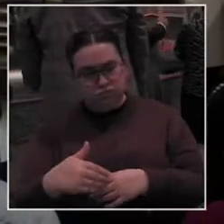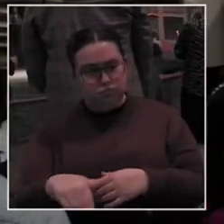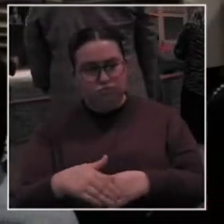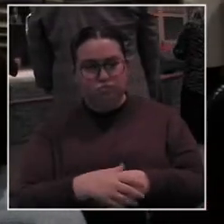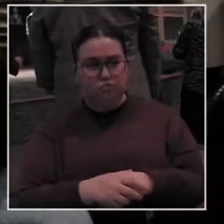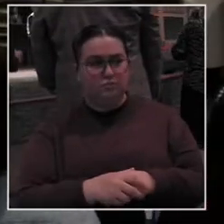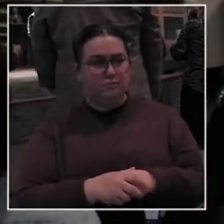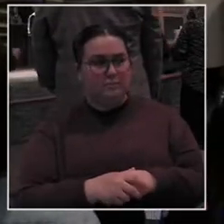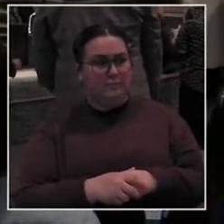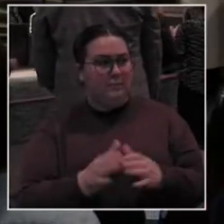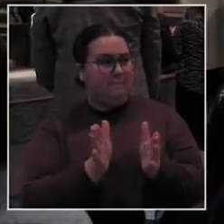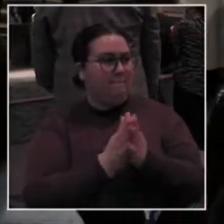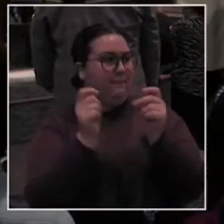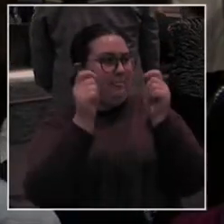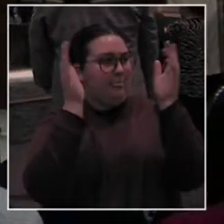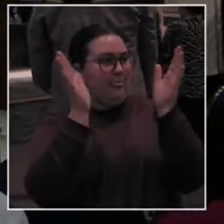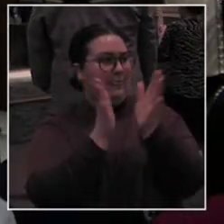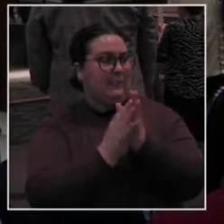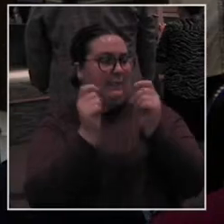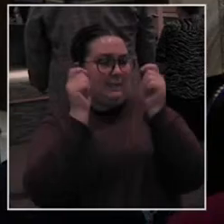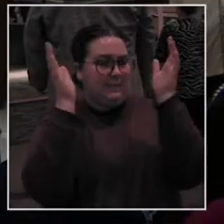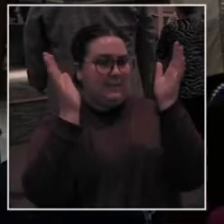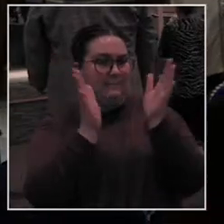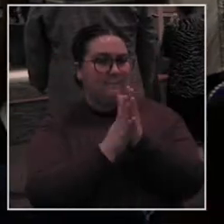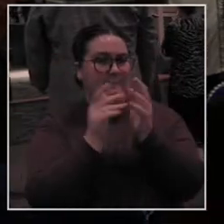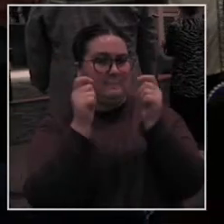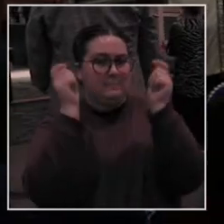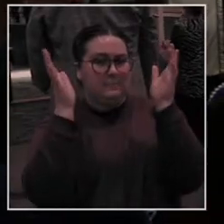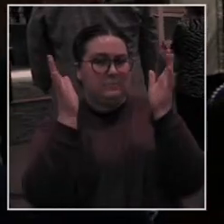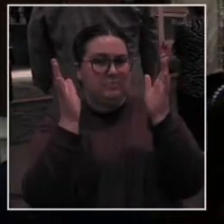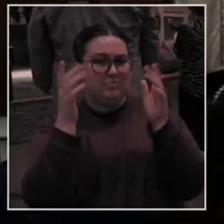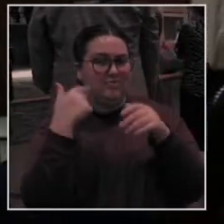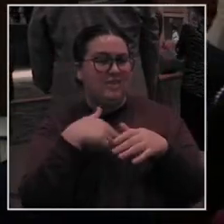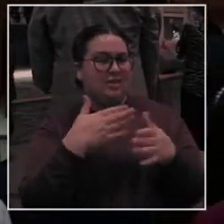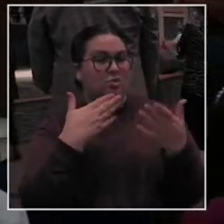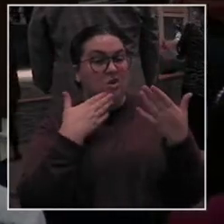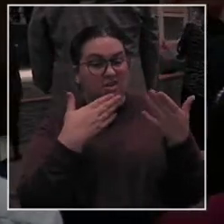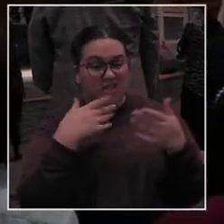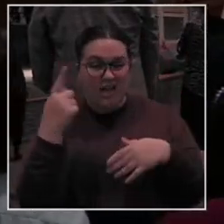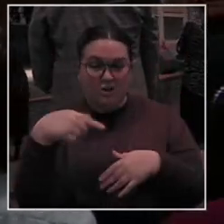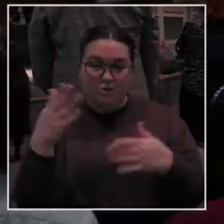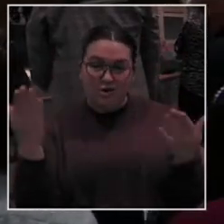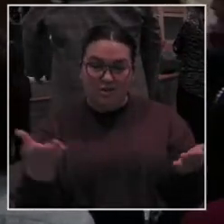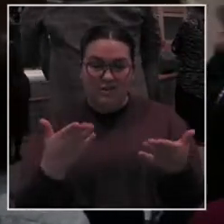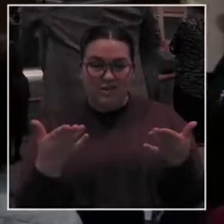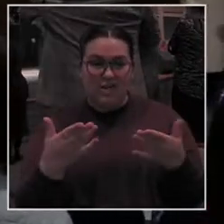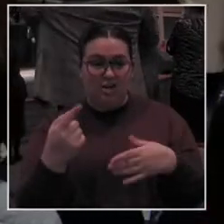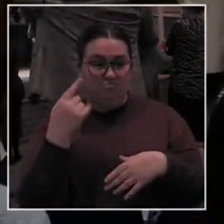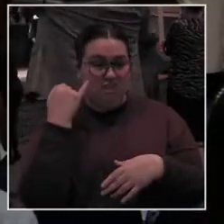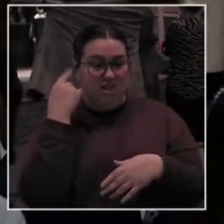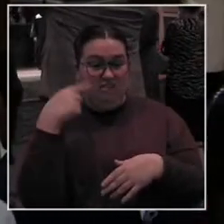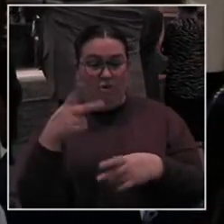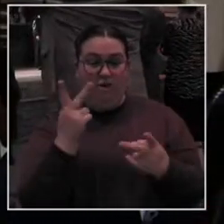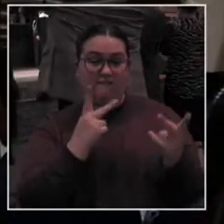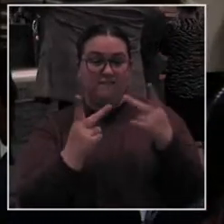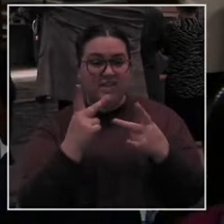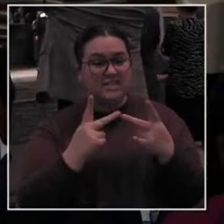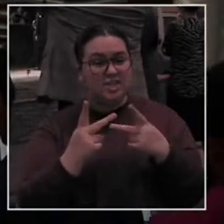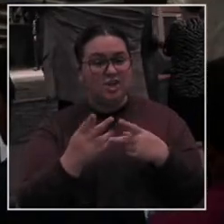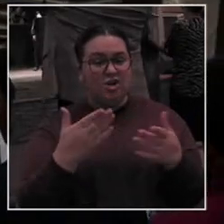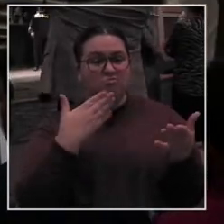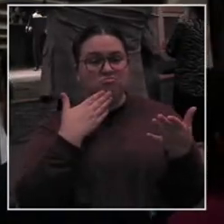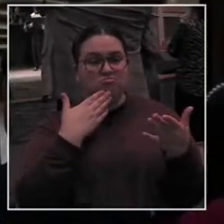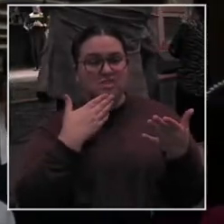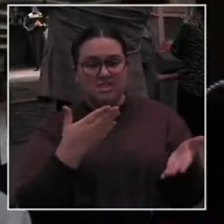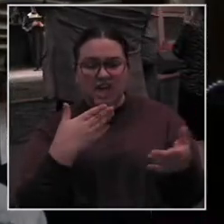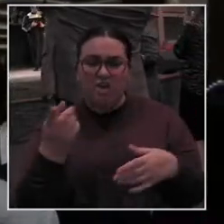God. Hallelujah, hallelujah. And we're so glad you're at the sanctuary. If you're our guest, sanctuary family, can you make them